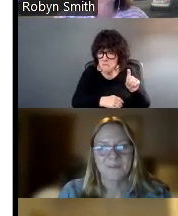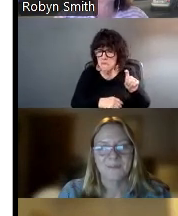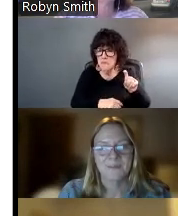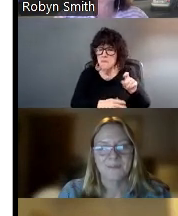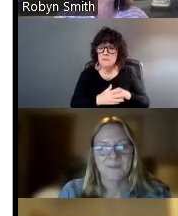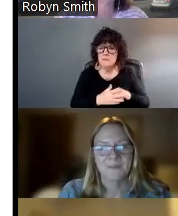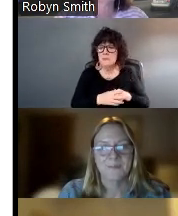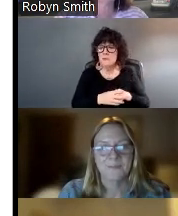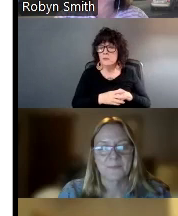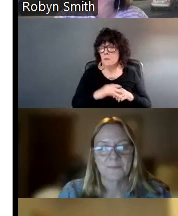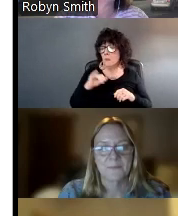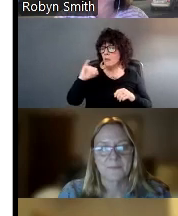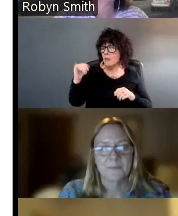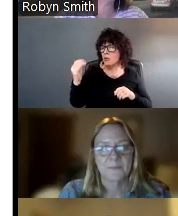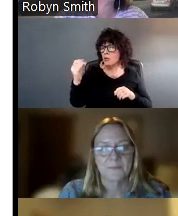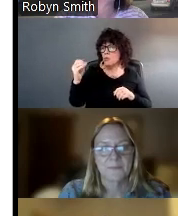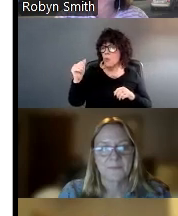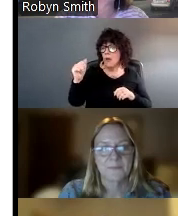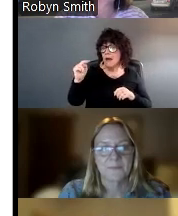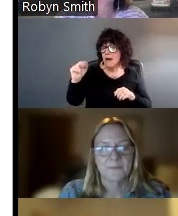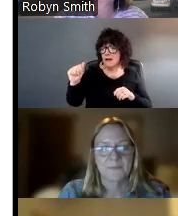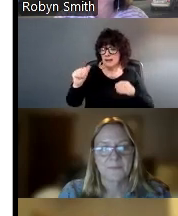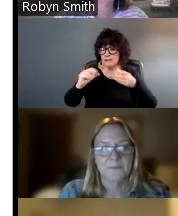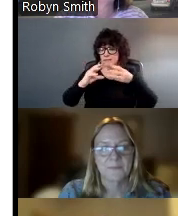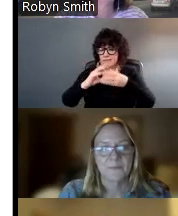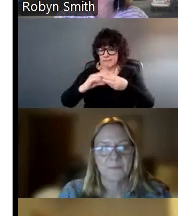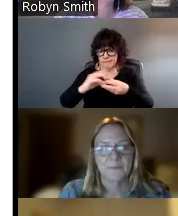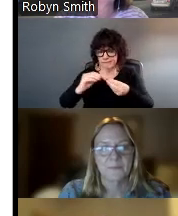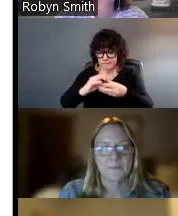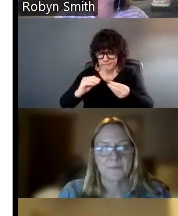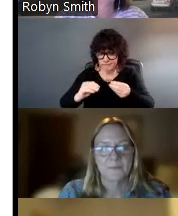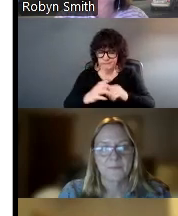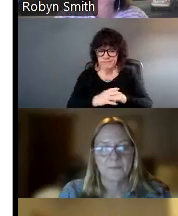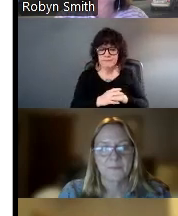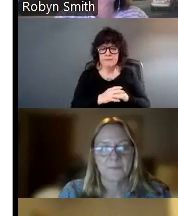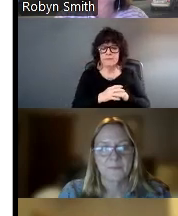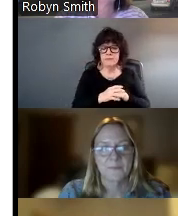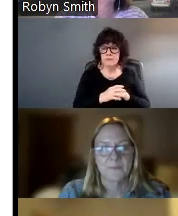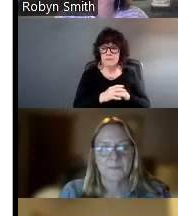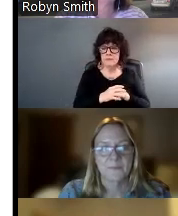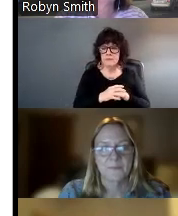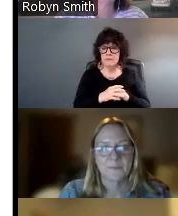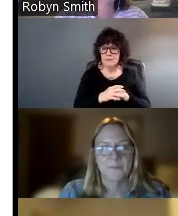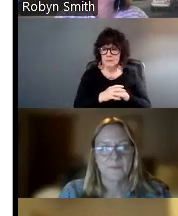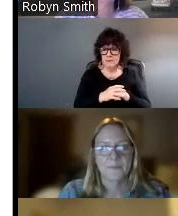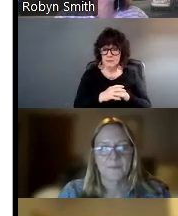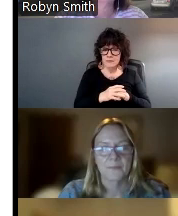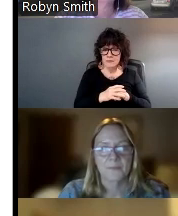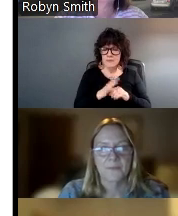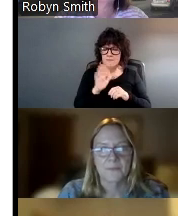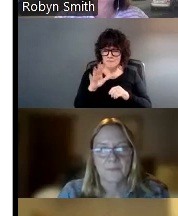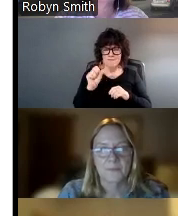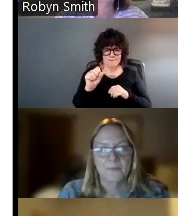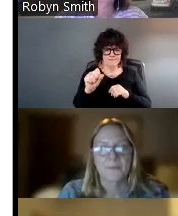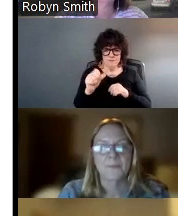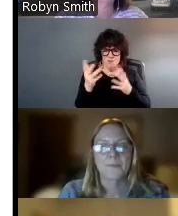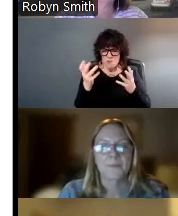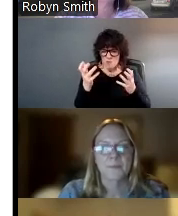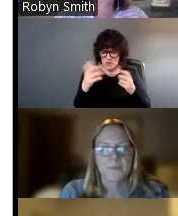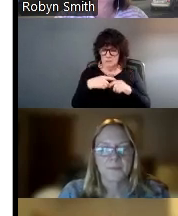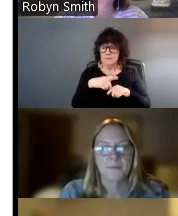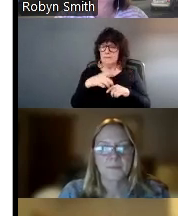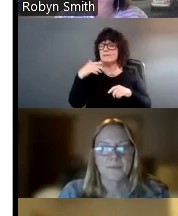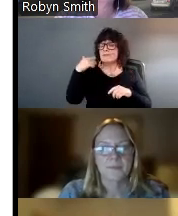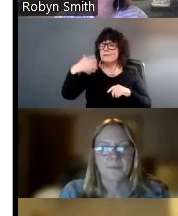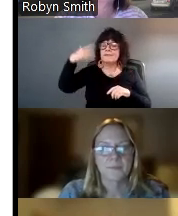Sure. So sometimes we get a question about people who are put in the automatic disaster forbearance, but